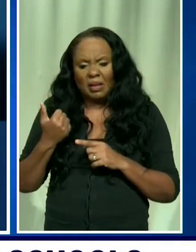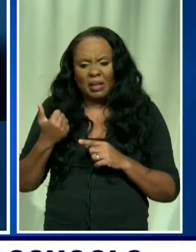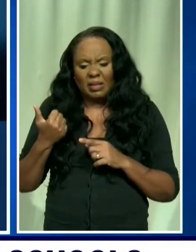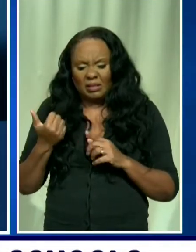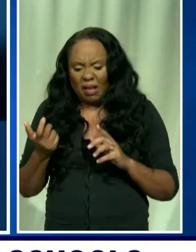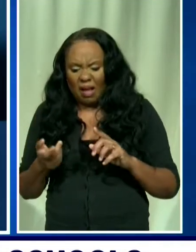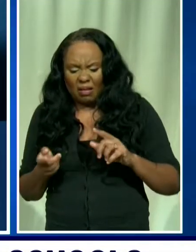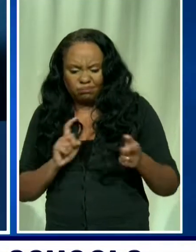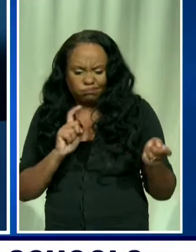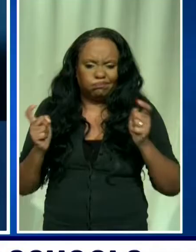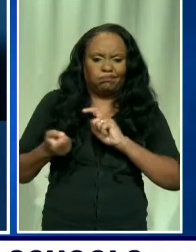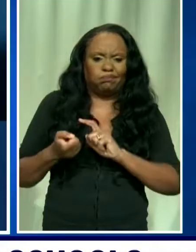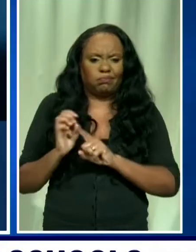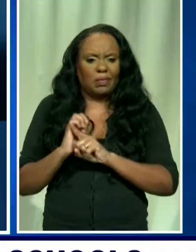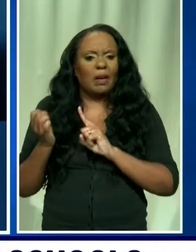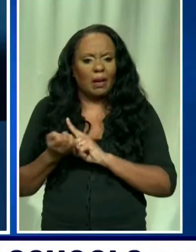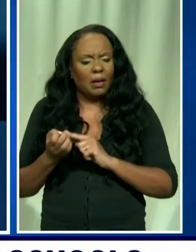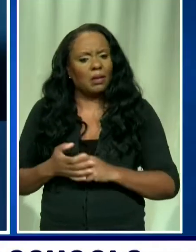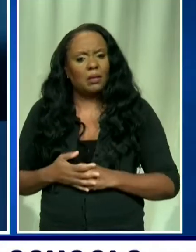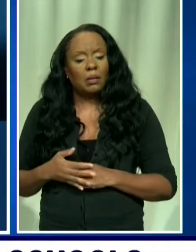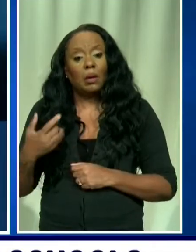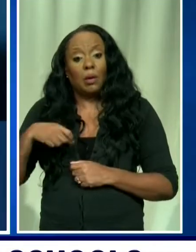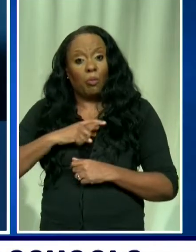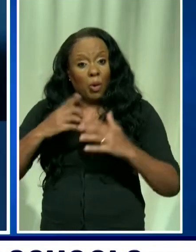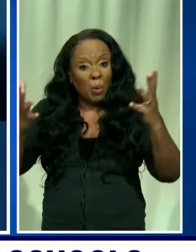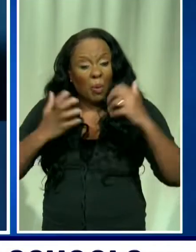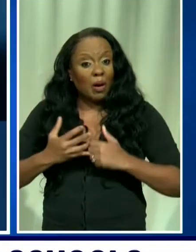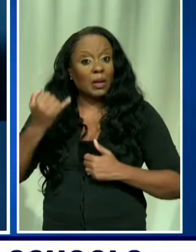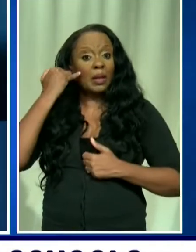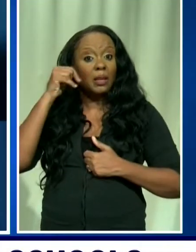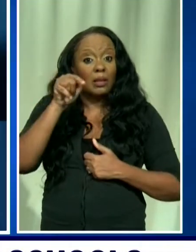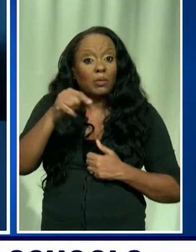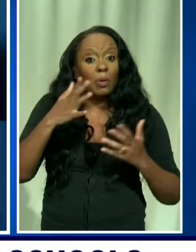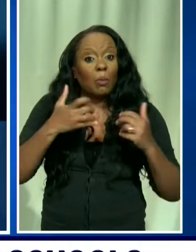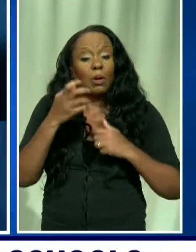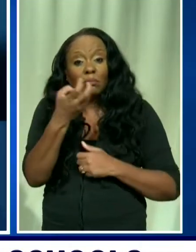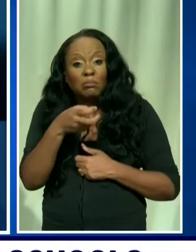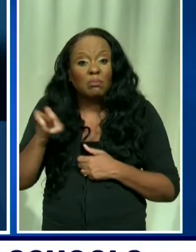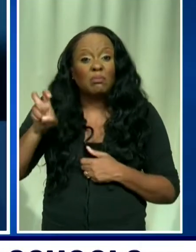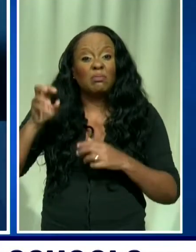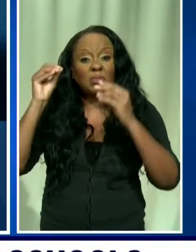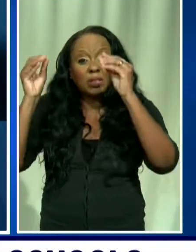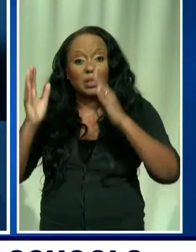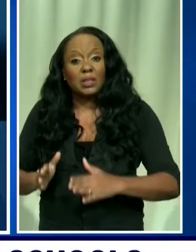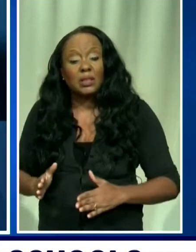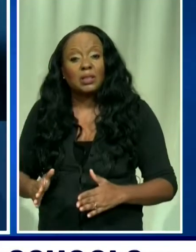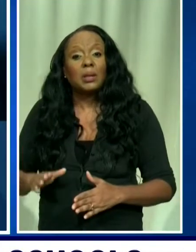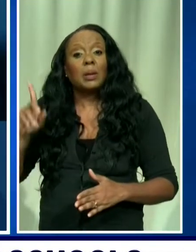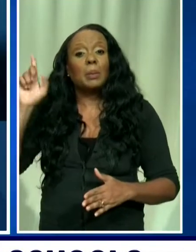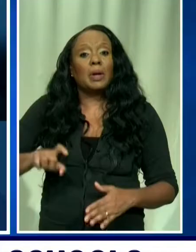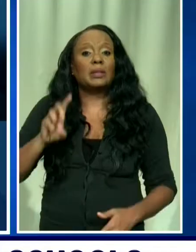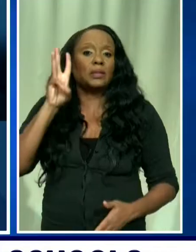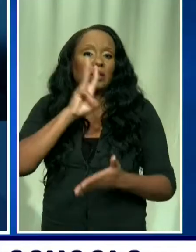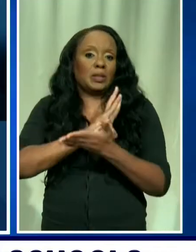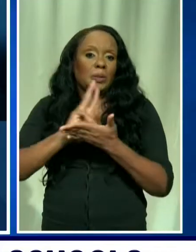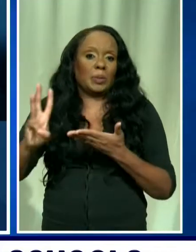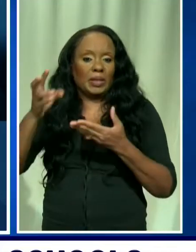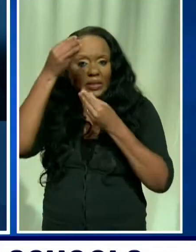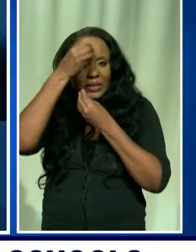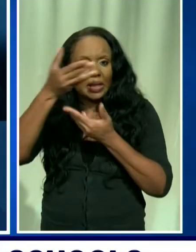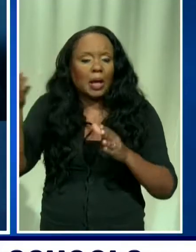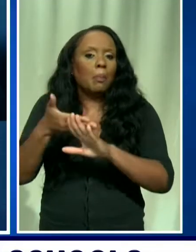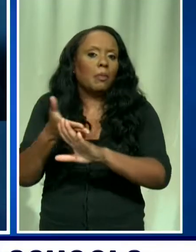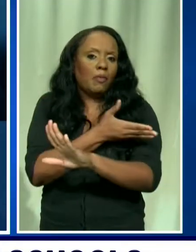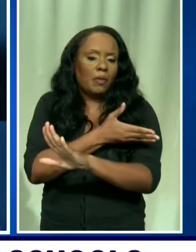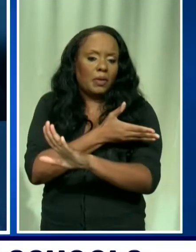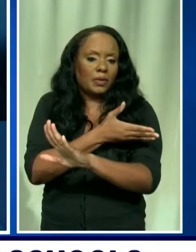stipulated notice of 6 weeks to be given to facilitate a smooth relocation for all teachers. At